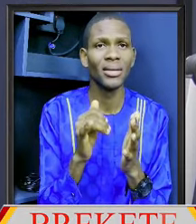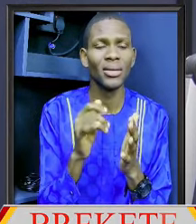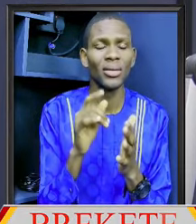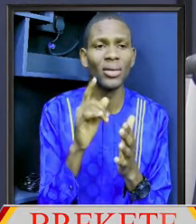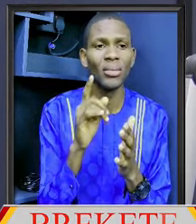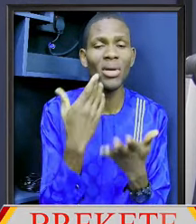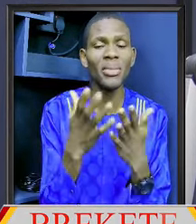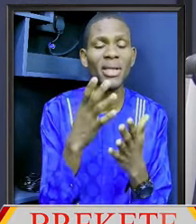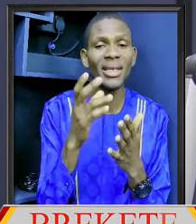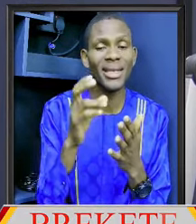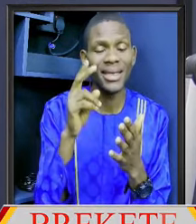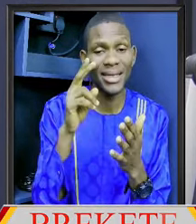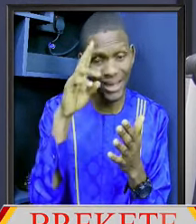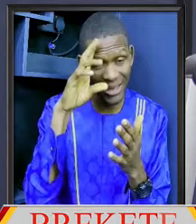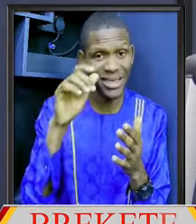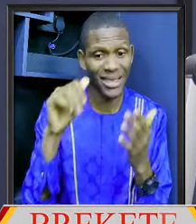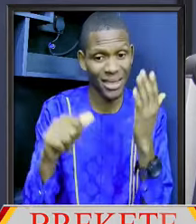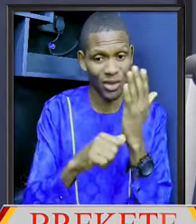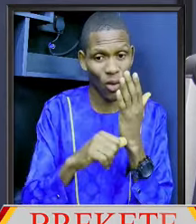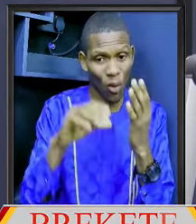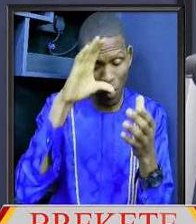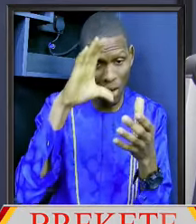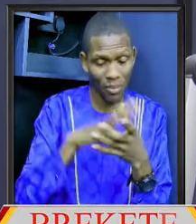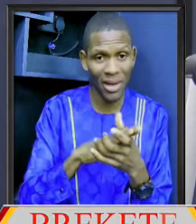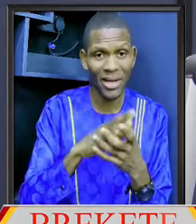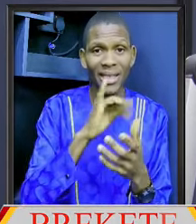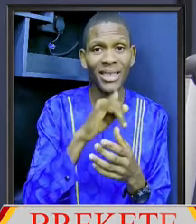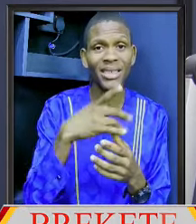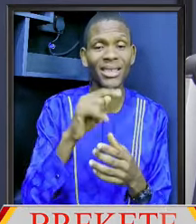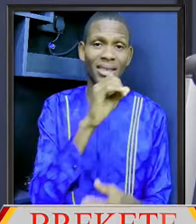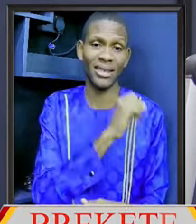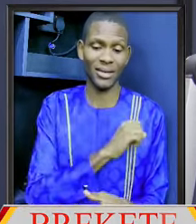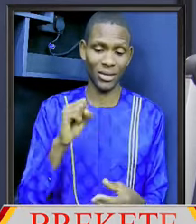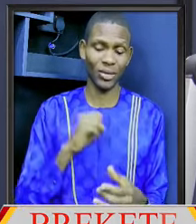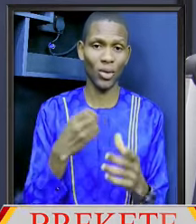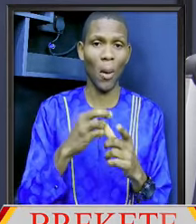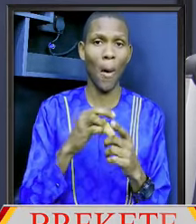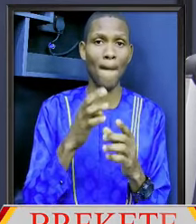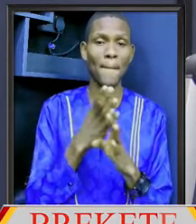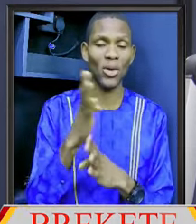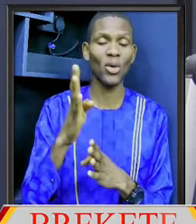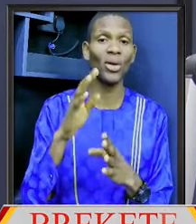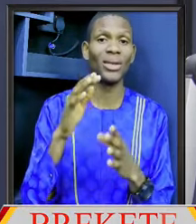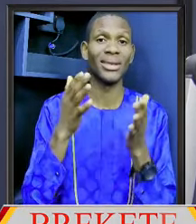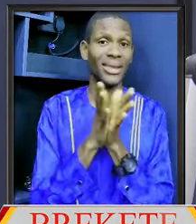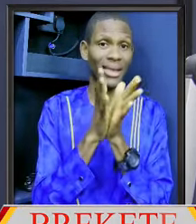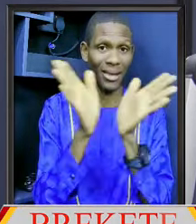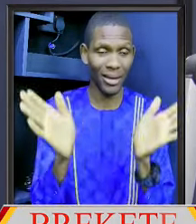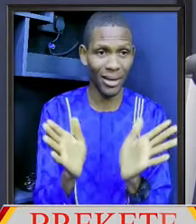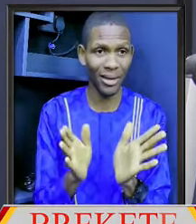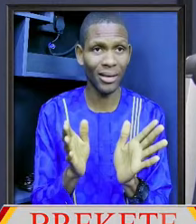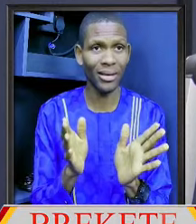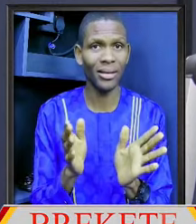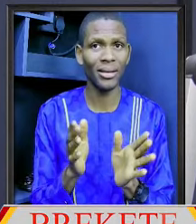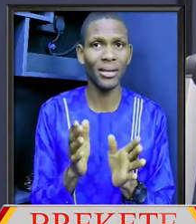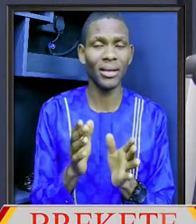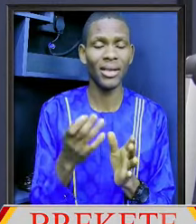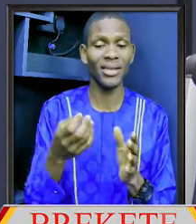in senior sister husband, nah, either senator, major general,